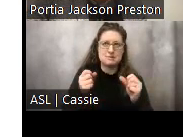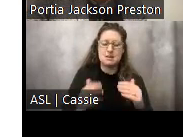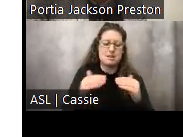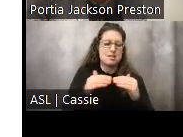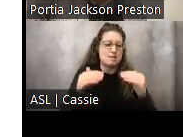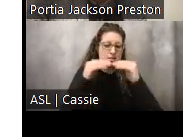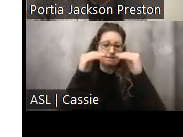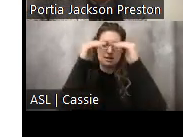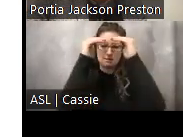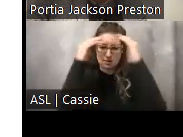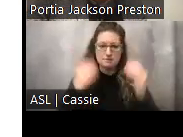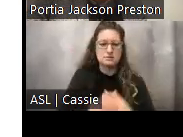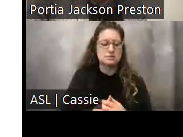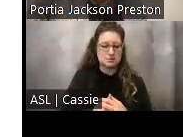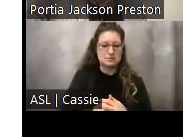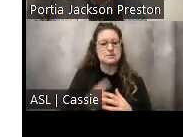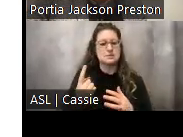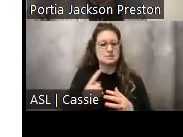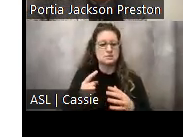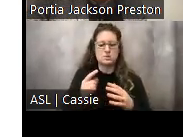look, you know, the